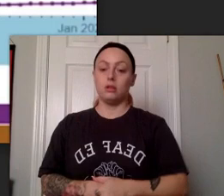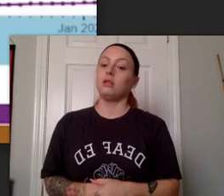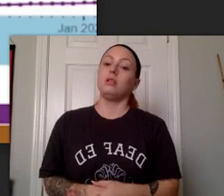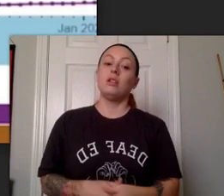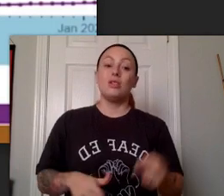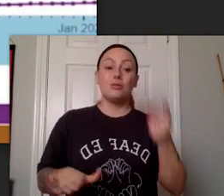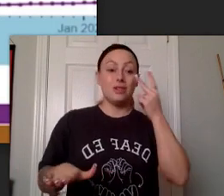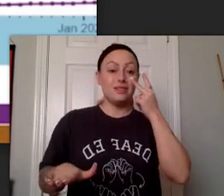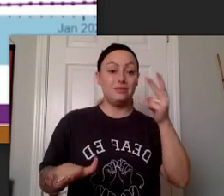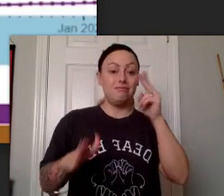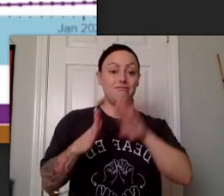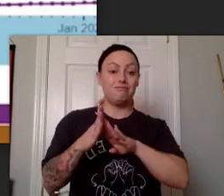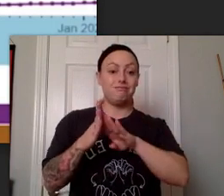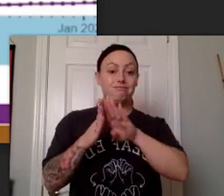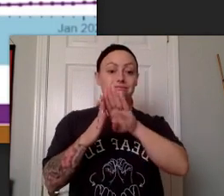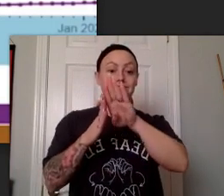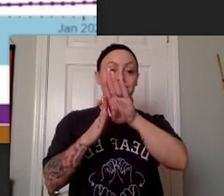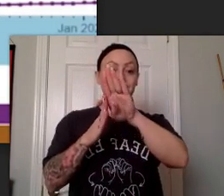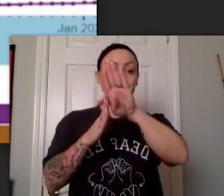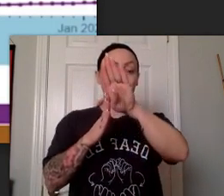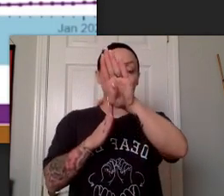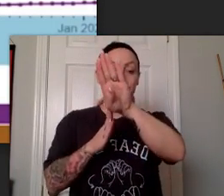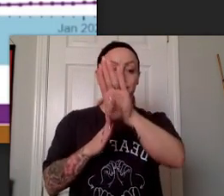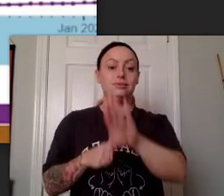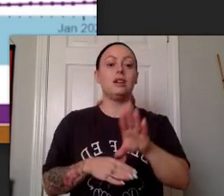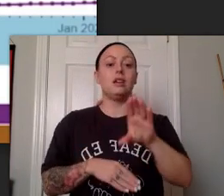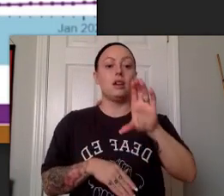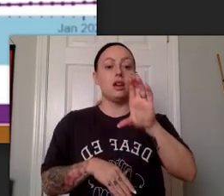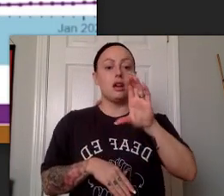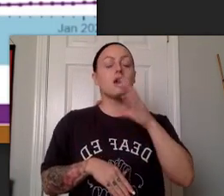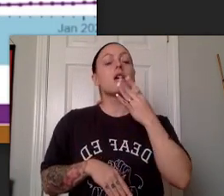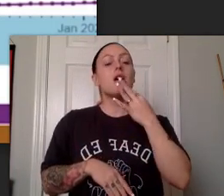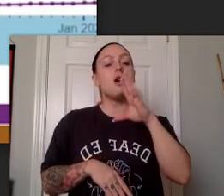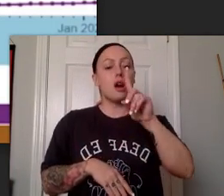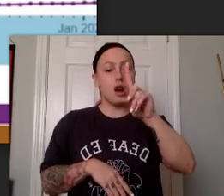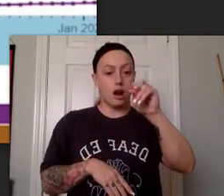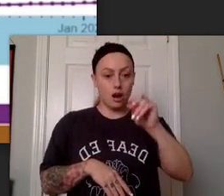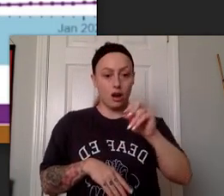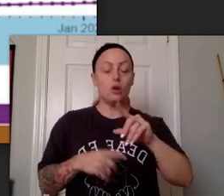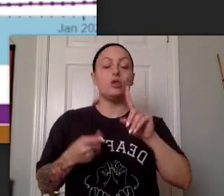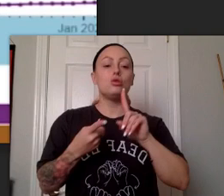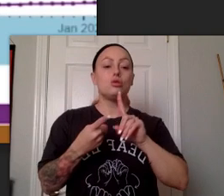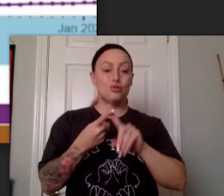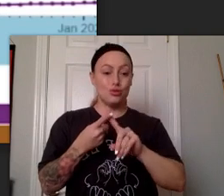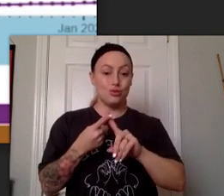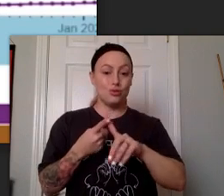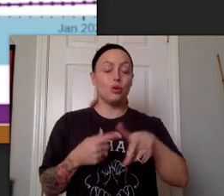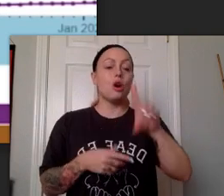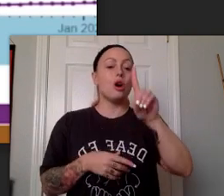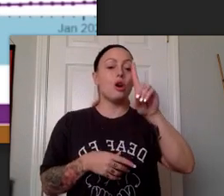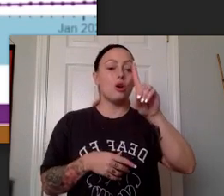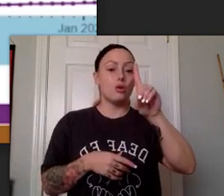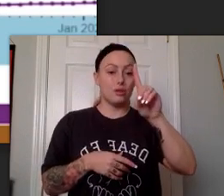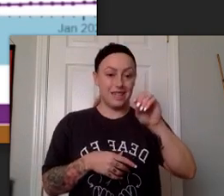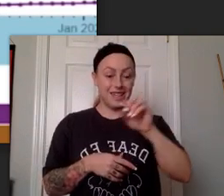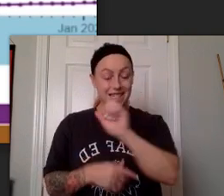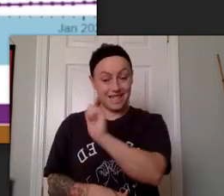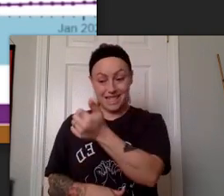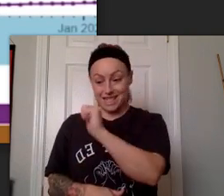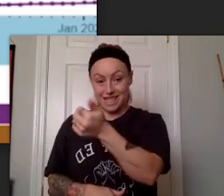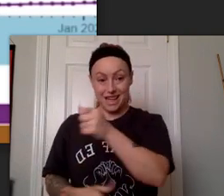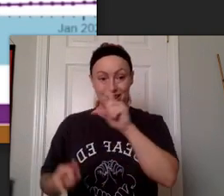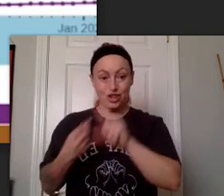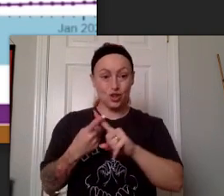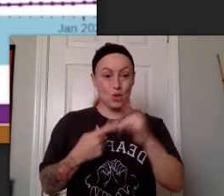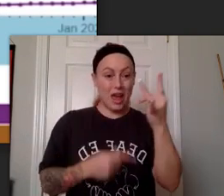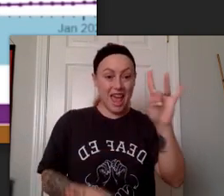in Colorado in overdoses due to fentanyl among adolescents and young adults aged 10 to